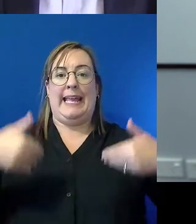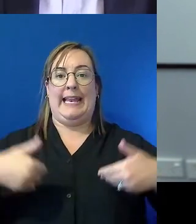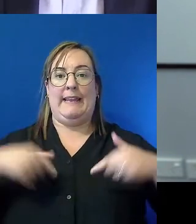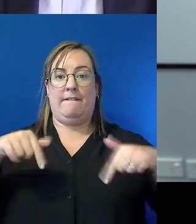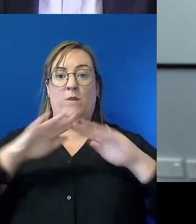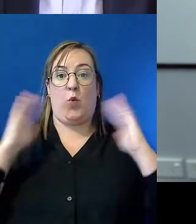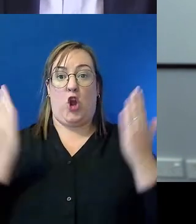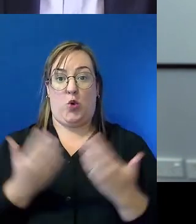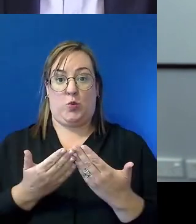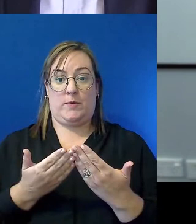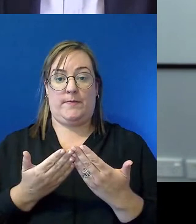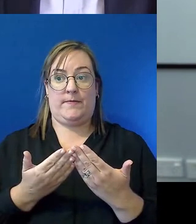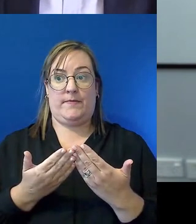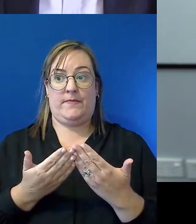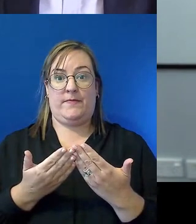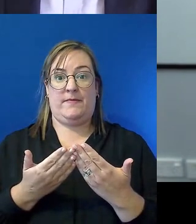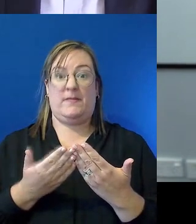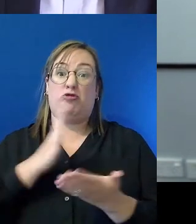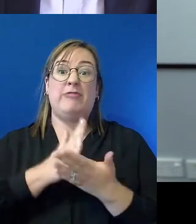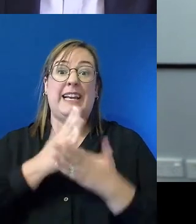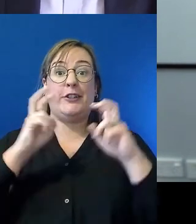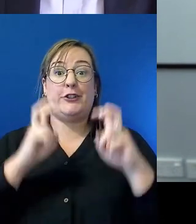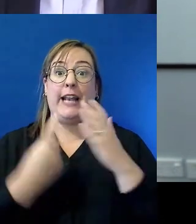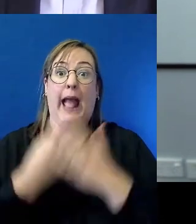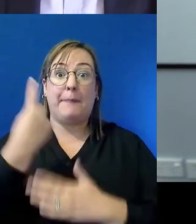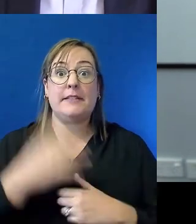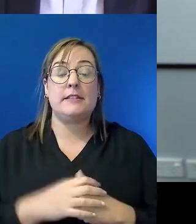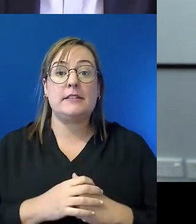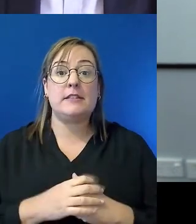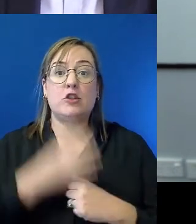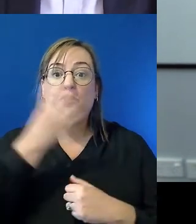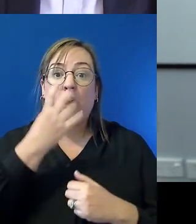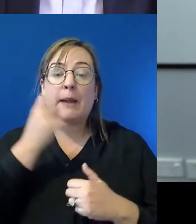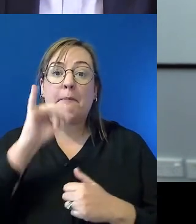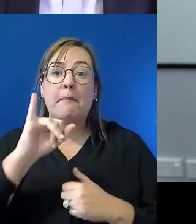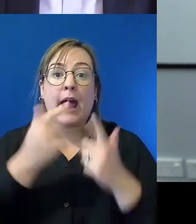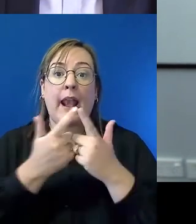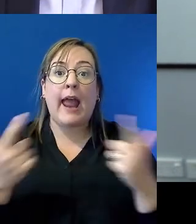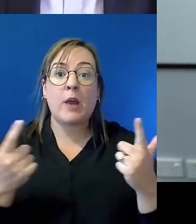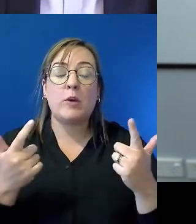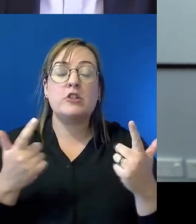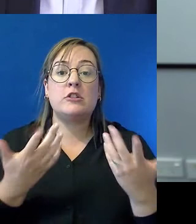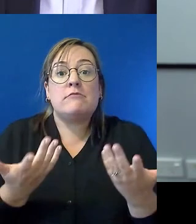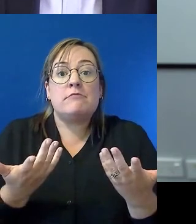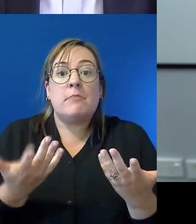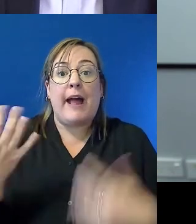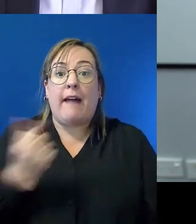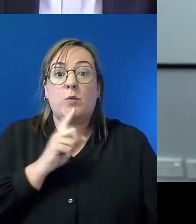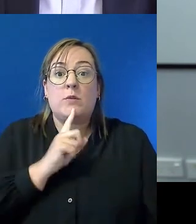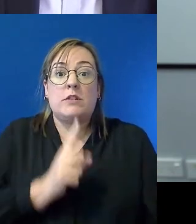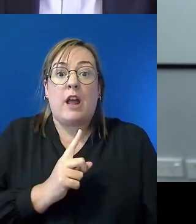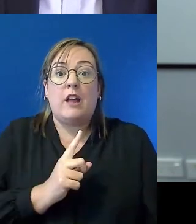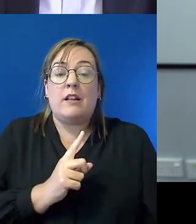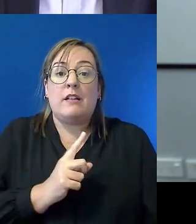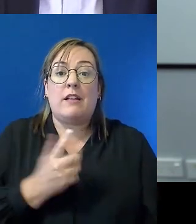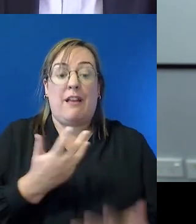today, and shit happens. Yeah, excuse the language. And you got to kind of say is, well, how do we deal